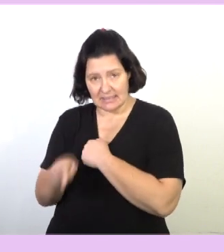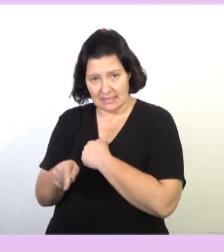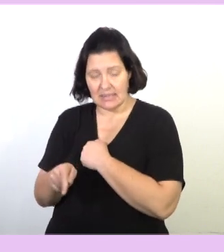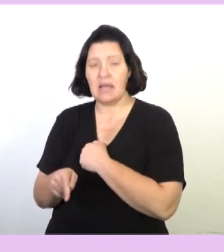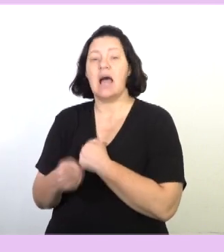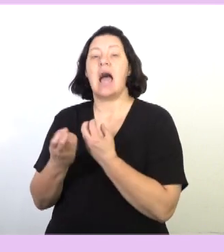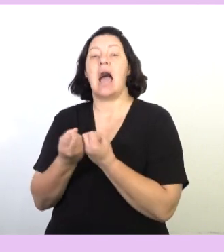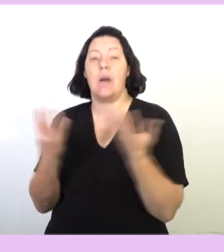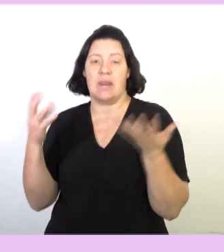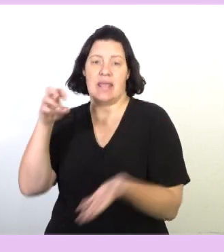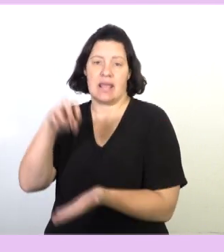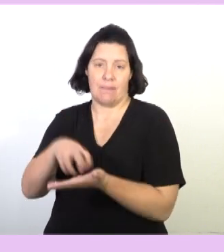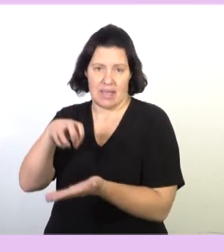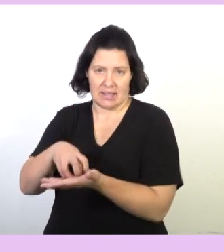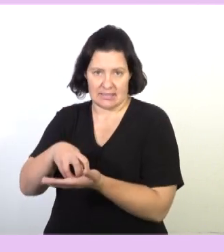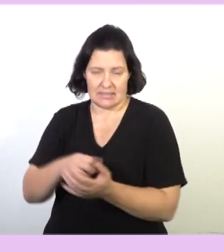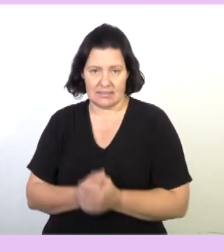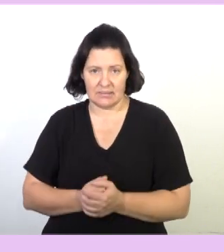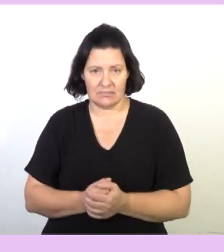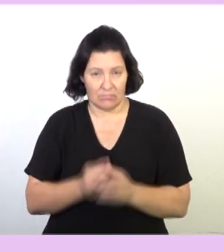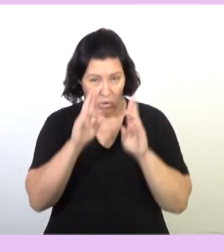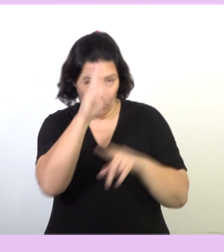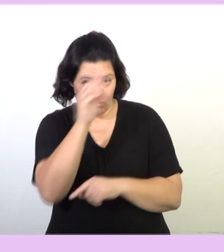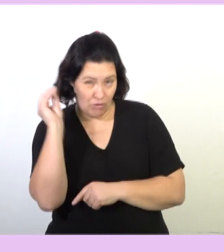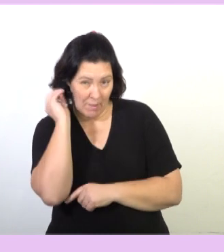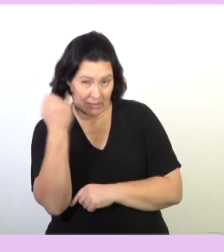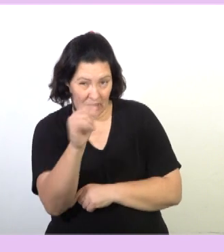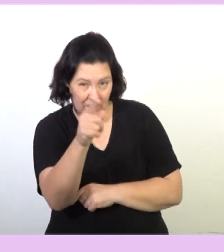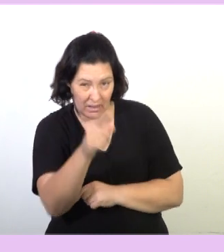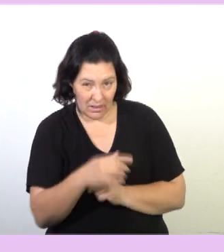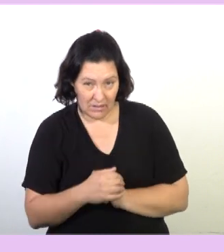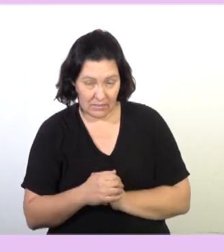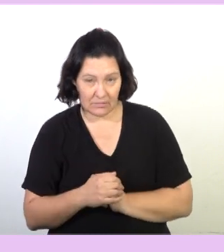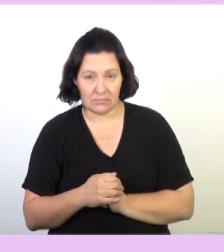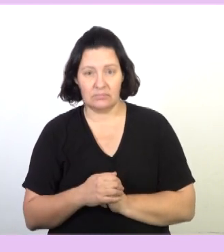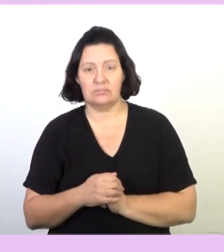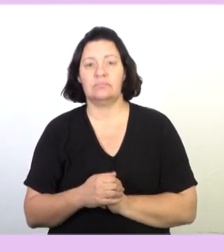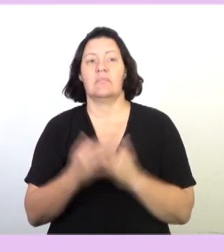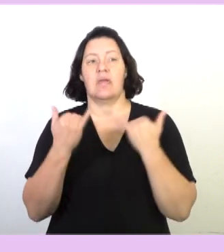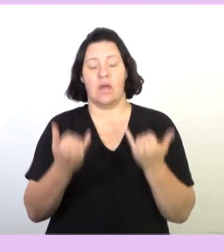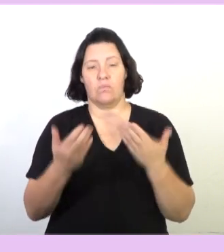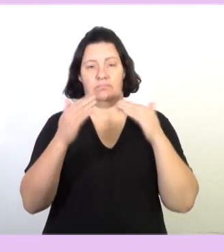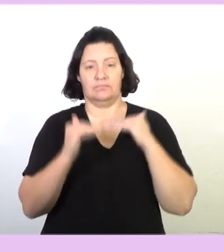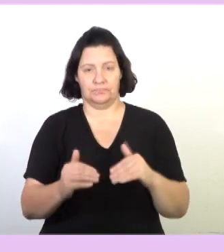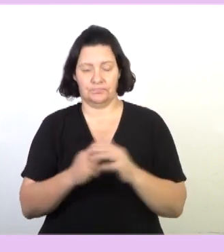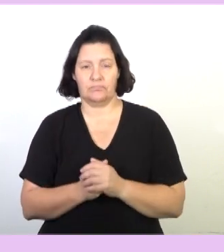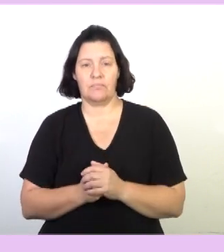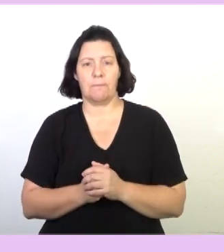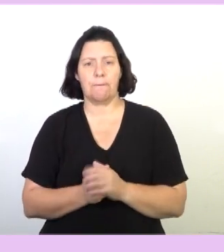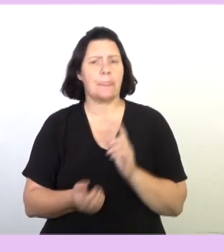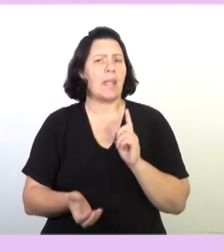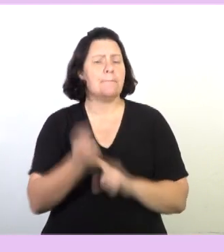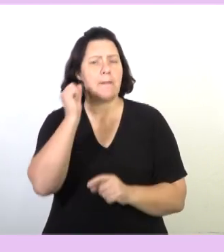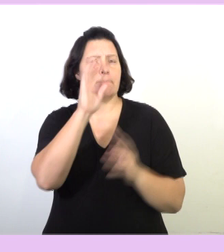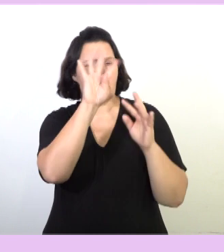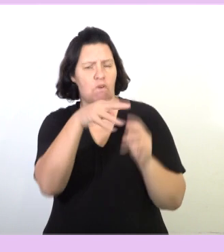will be number of cupcakes. I hope you still remember that one, guys. Let's move along. Derive